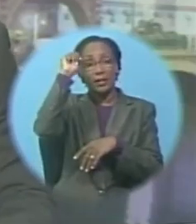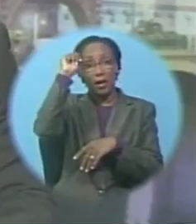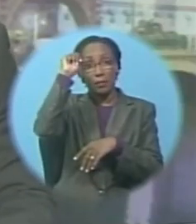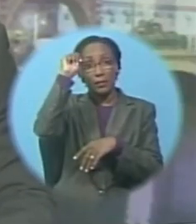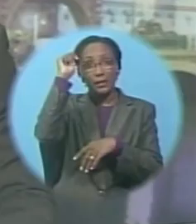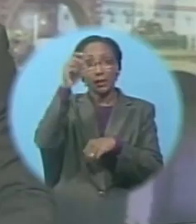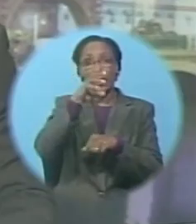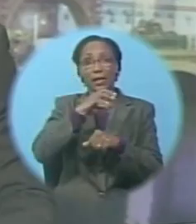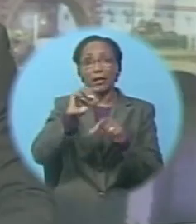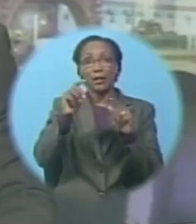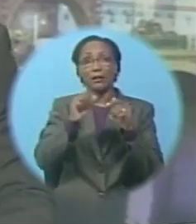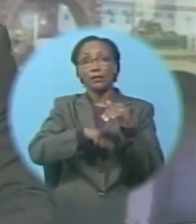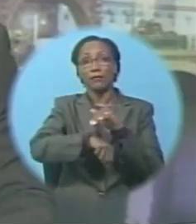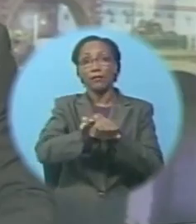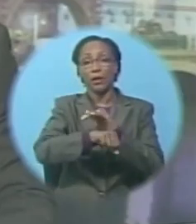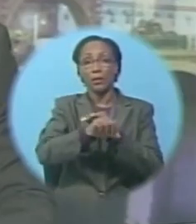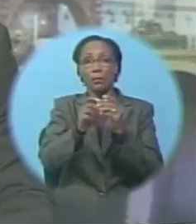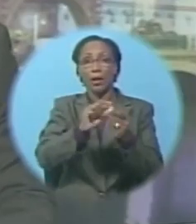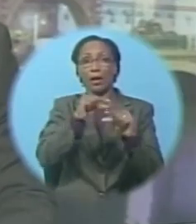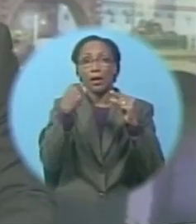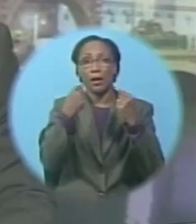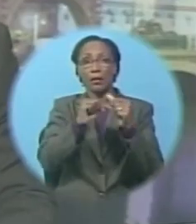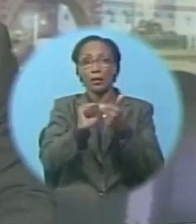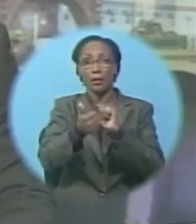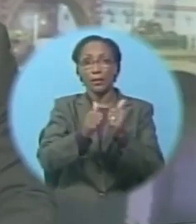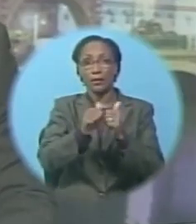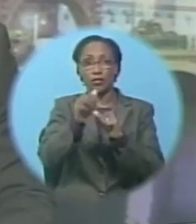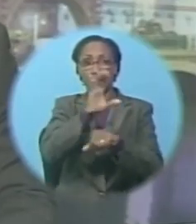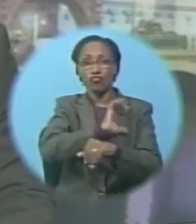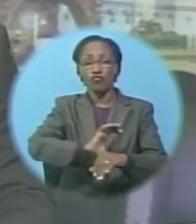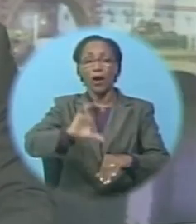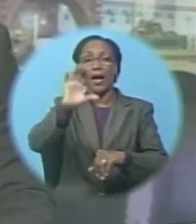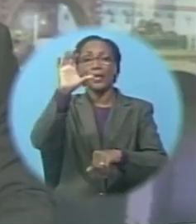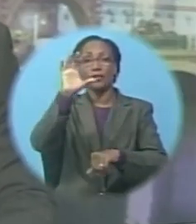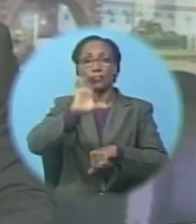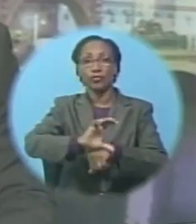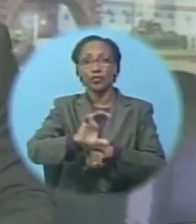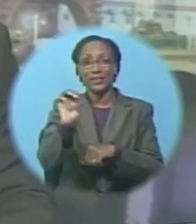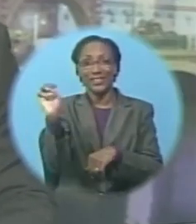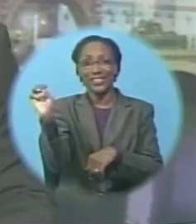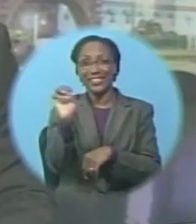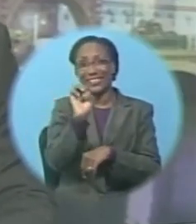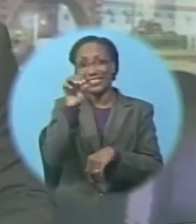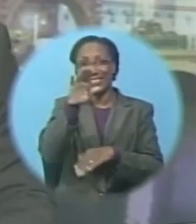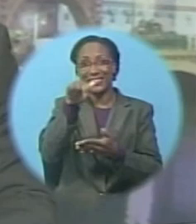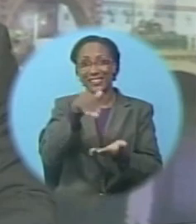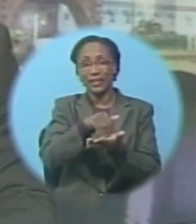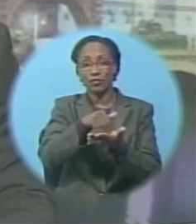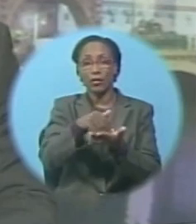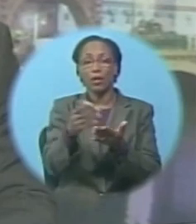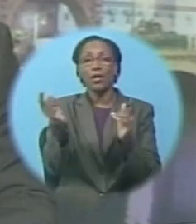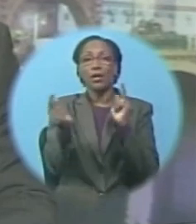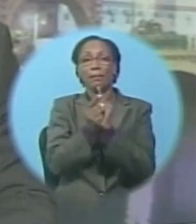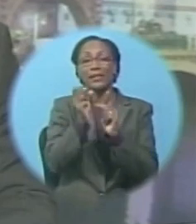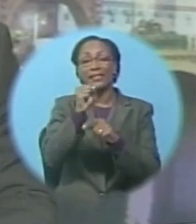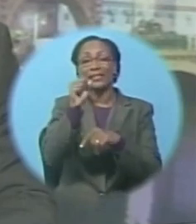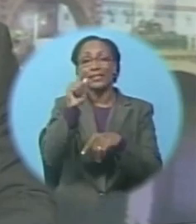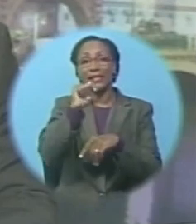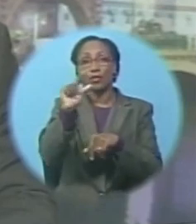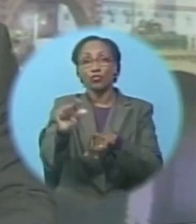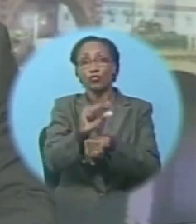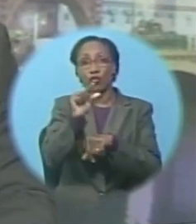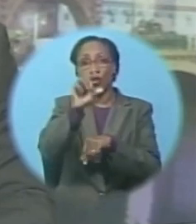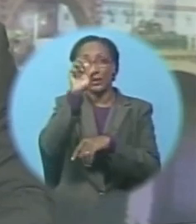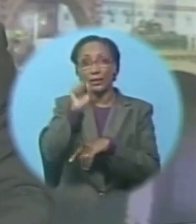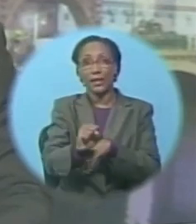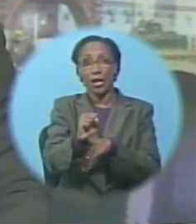council football classic, Christchurch East Central will meet St. George South in Sunday's big final. Now, last night at Gawhill,